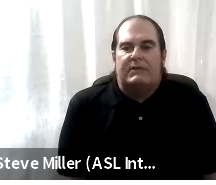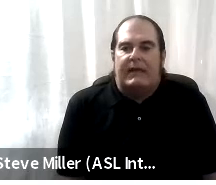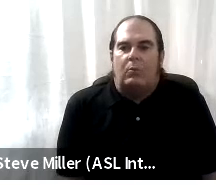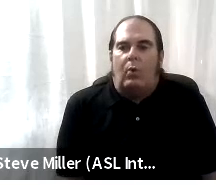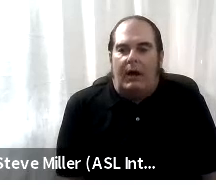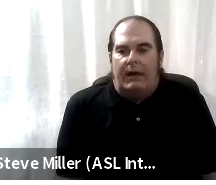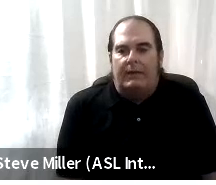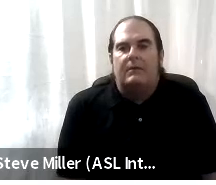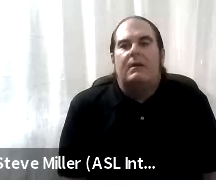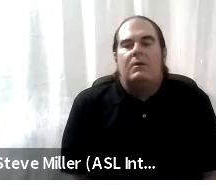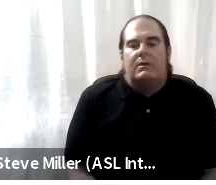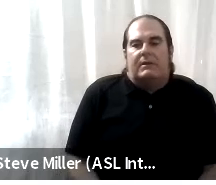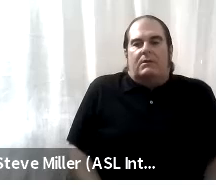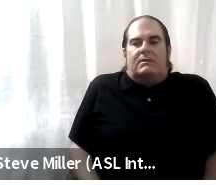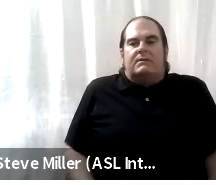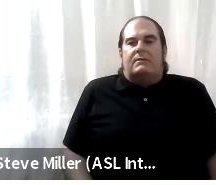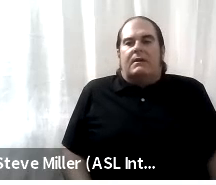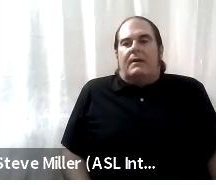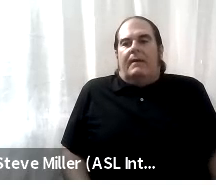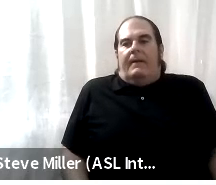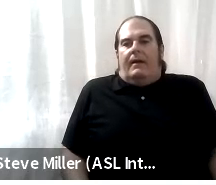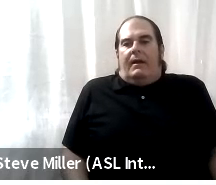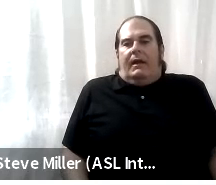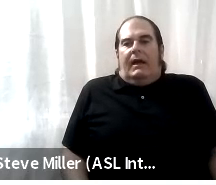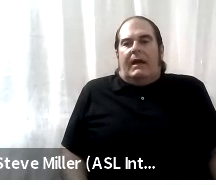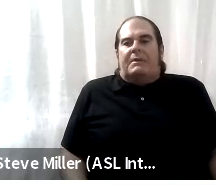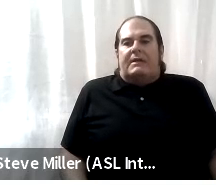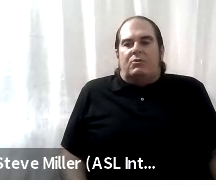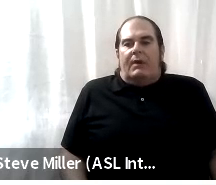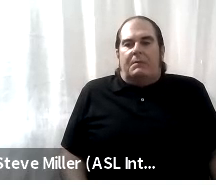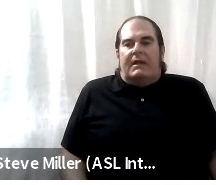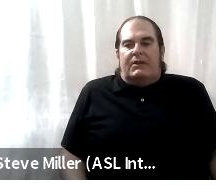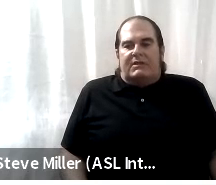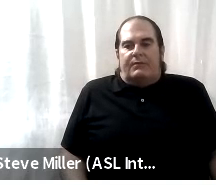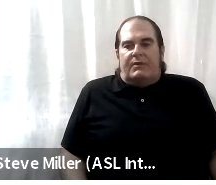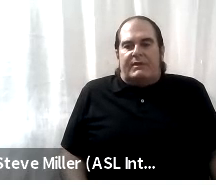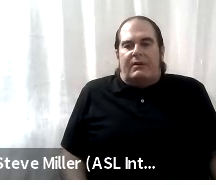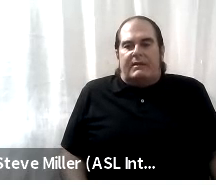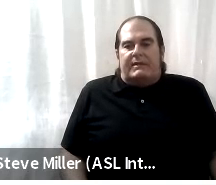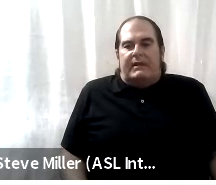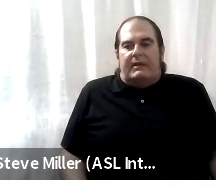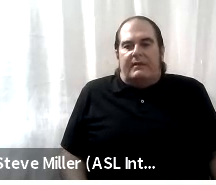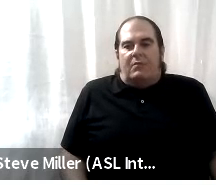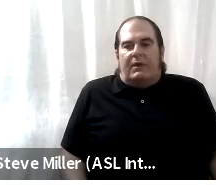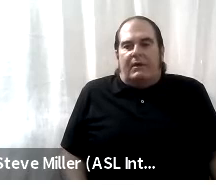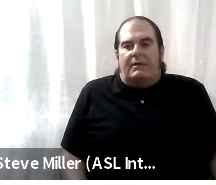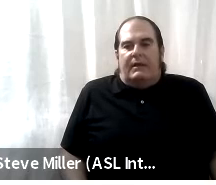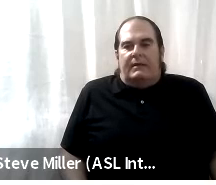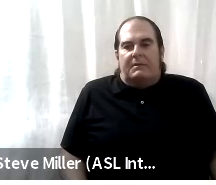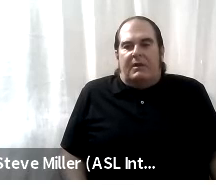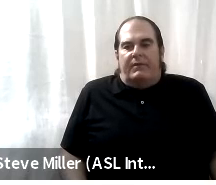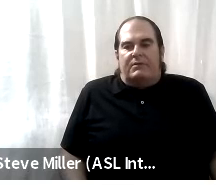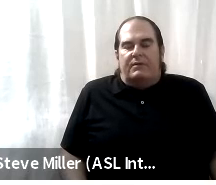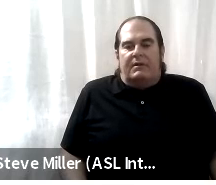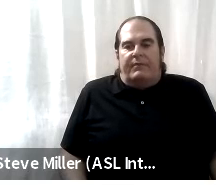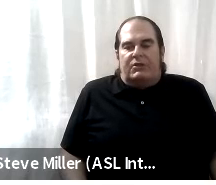general statewide results. And potential recommendations if we're starting to see that we need